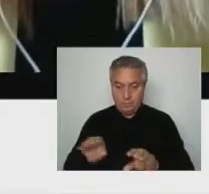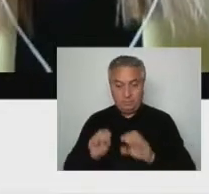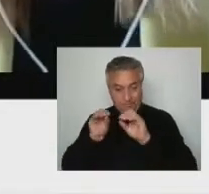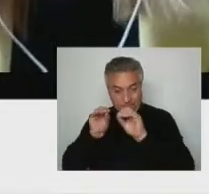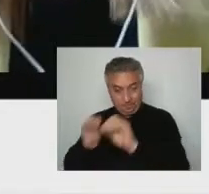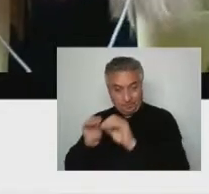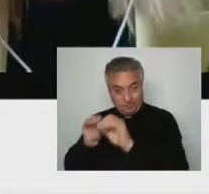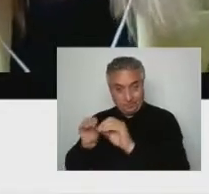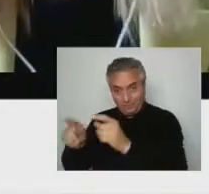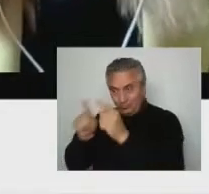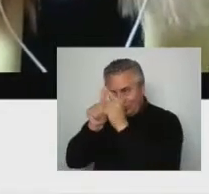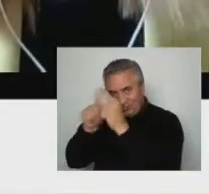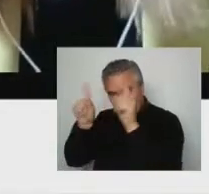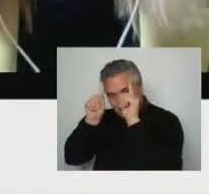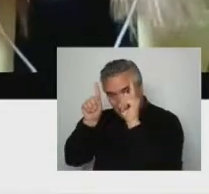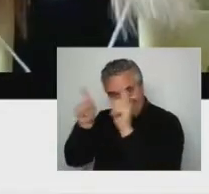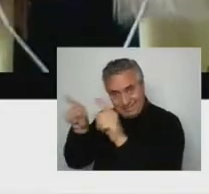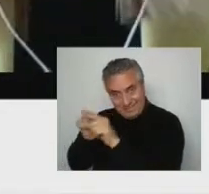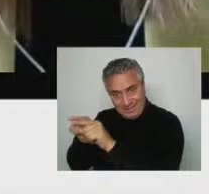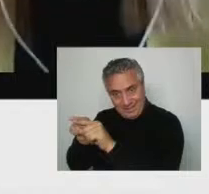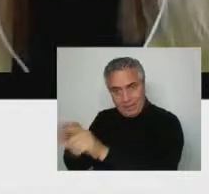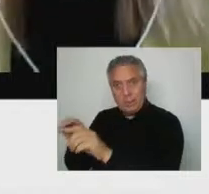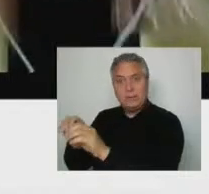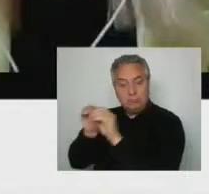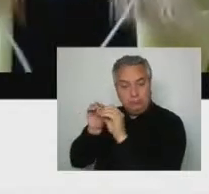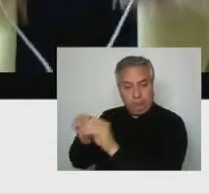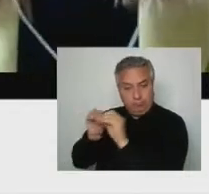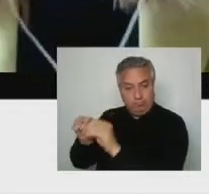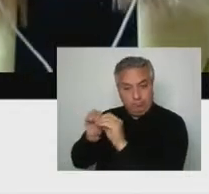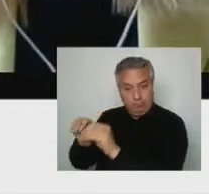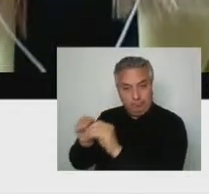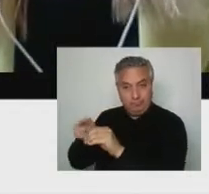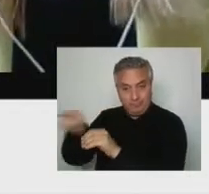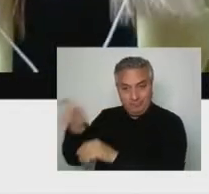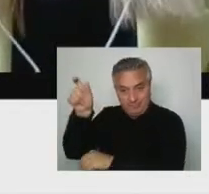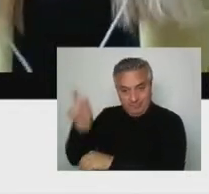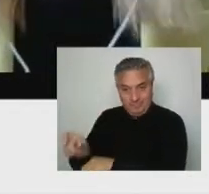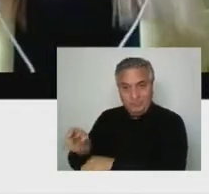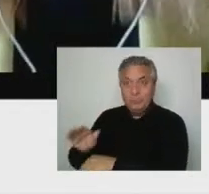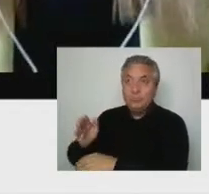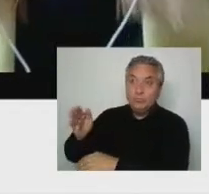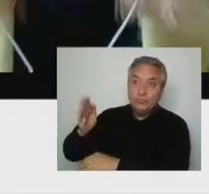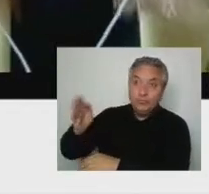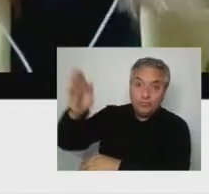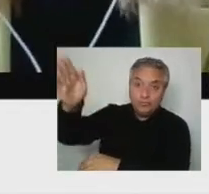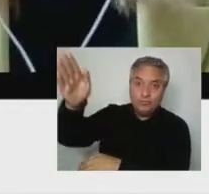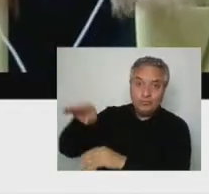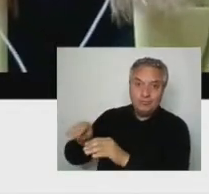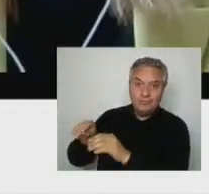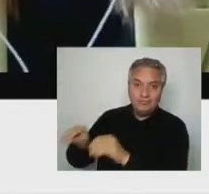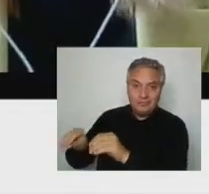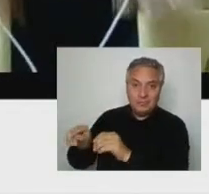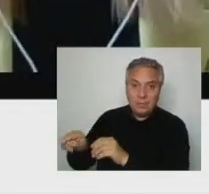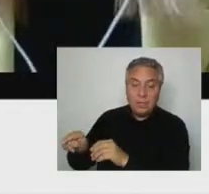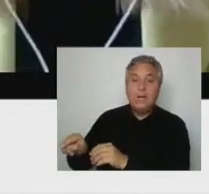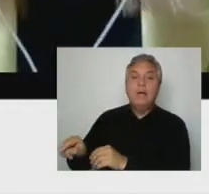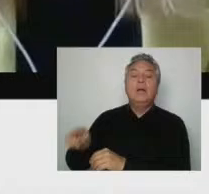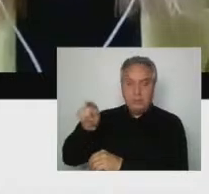the training of teachers in universities, as I have said, is very